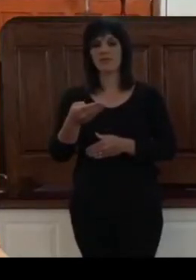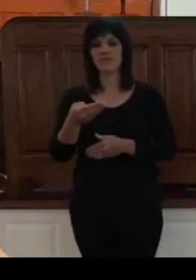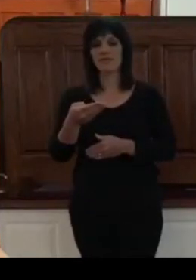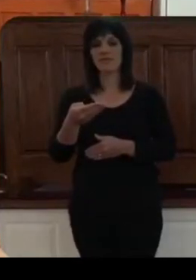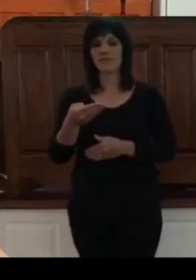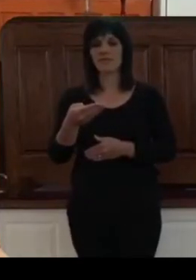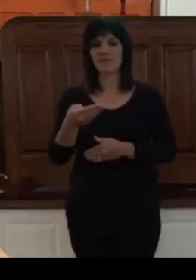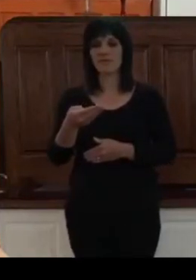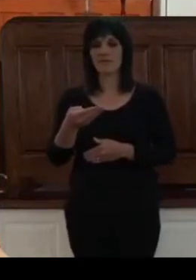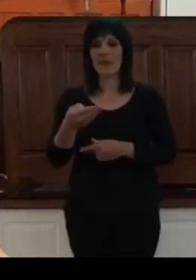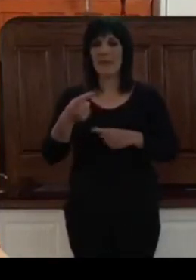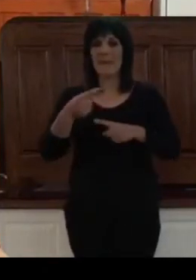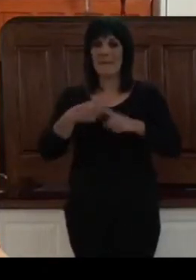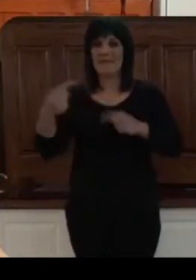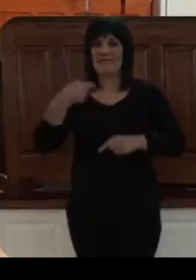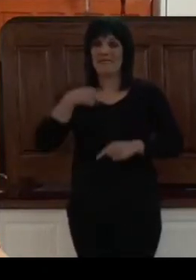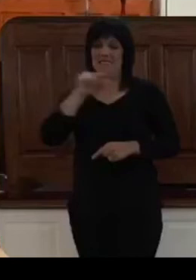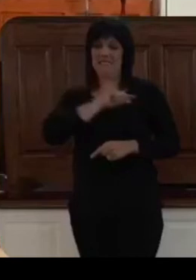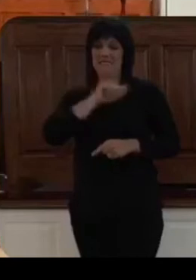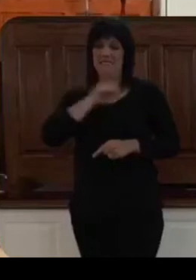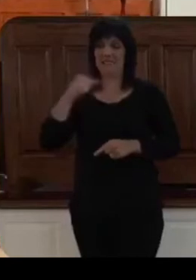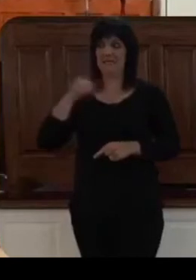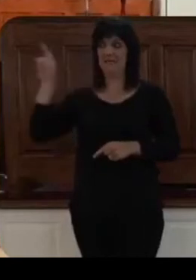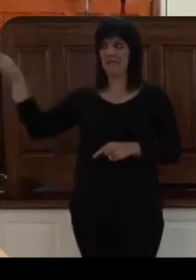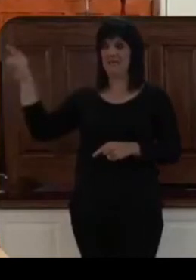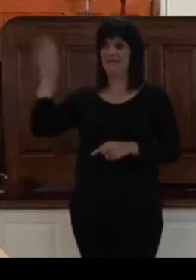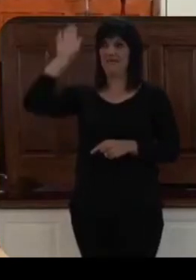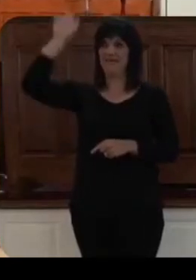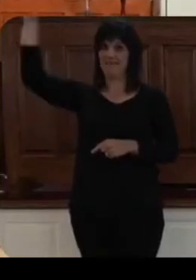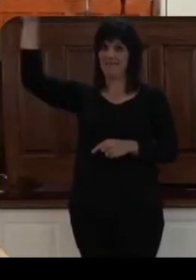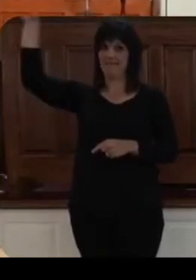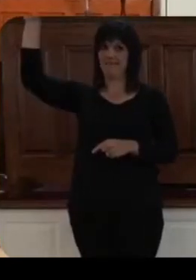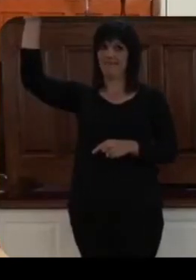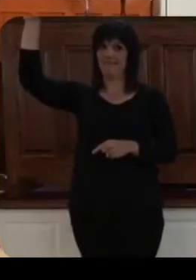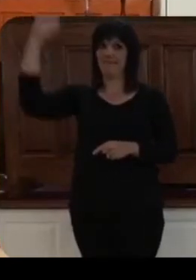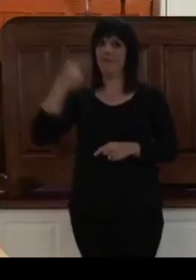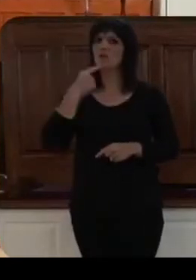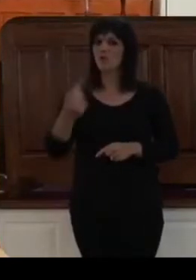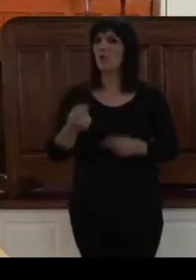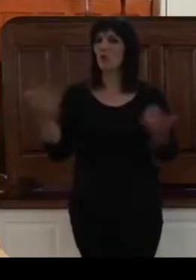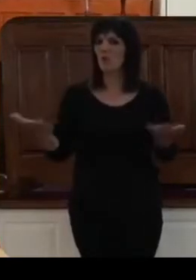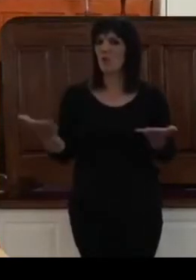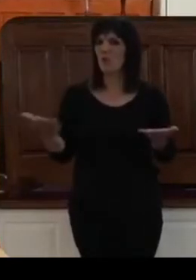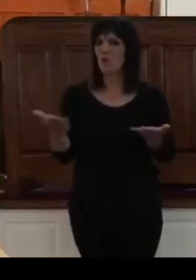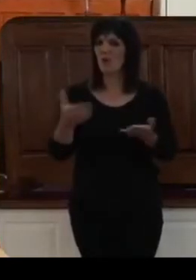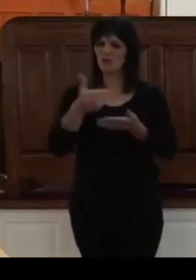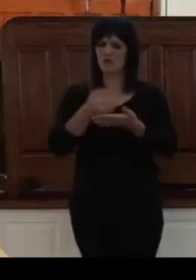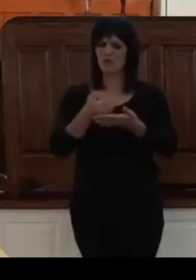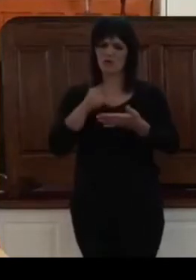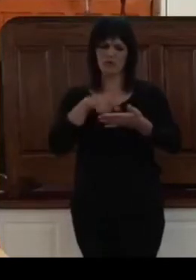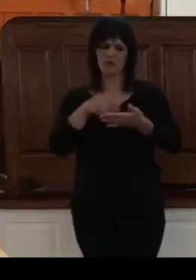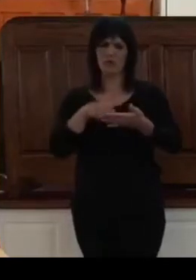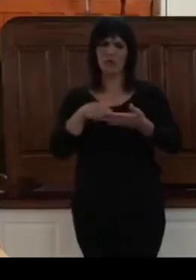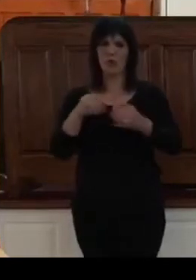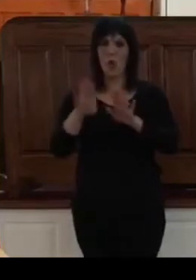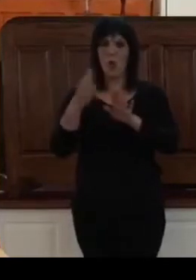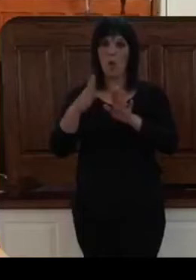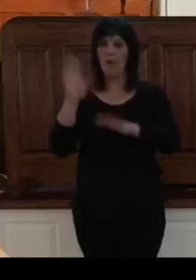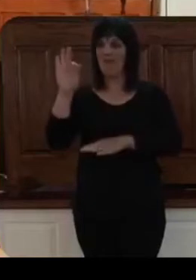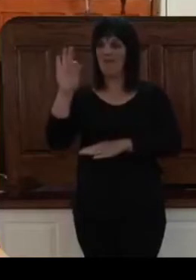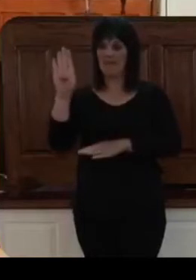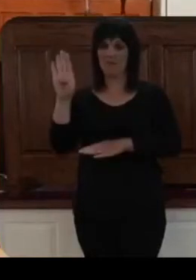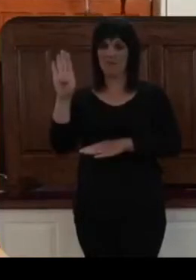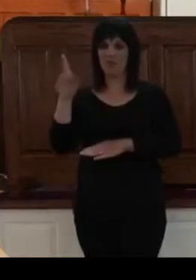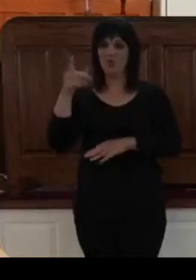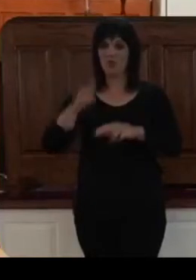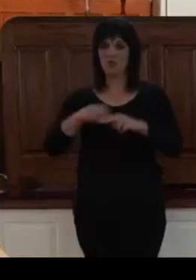scrollers. And unfortunately, I have to confess I am guilty. Let me tell you what a scroller is. Okay? You open up Facebook, and you